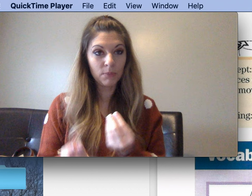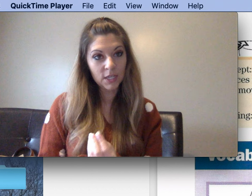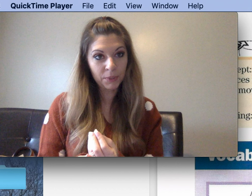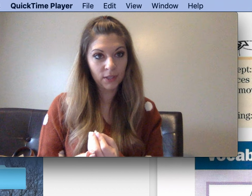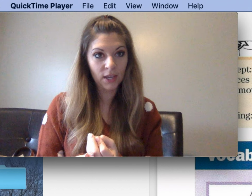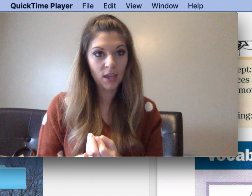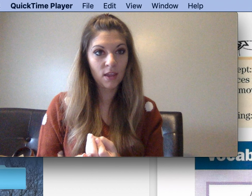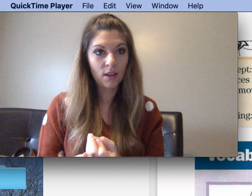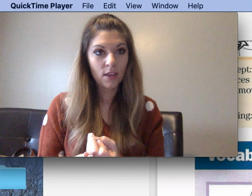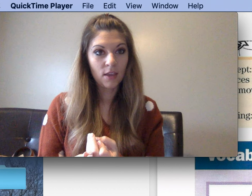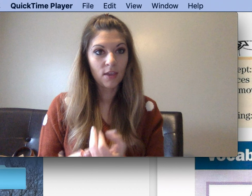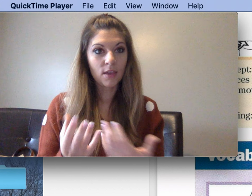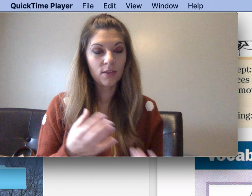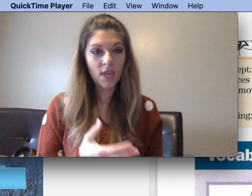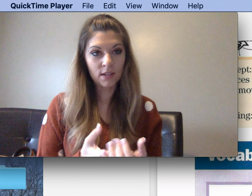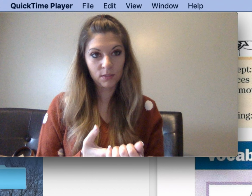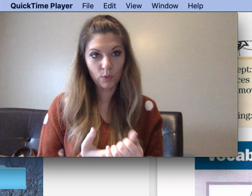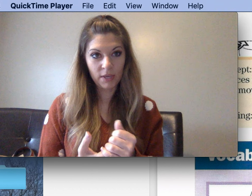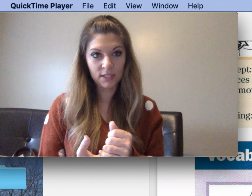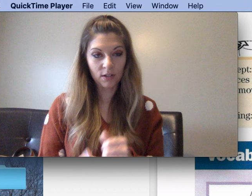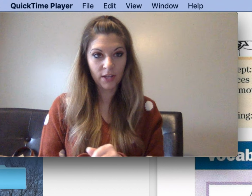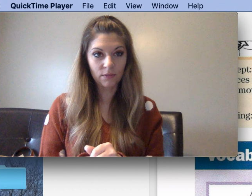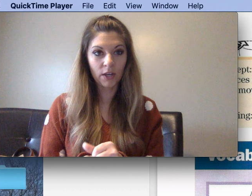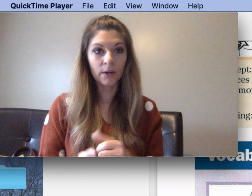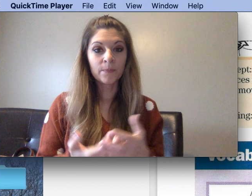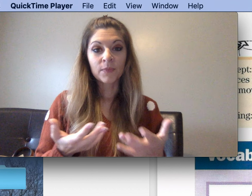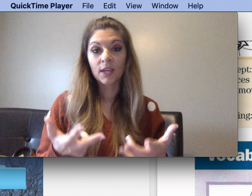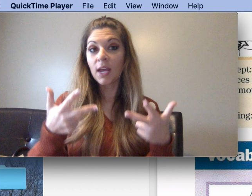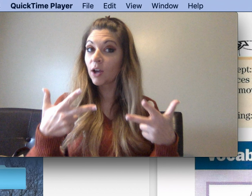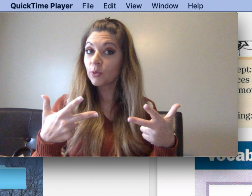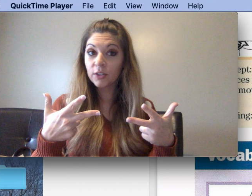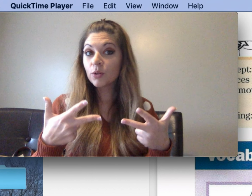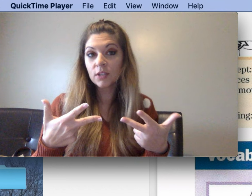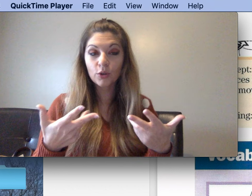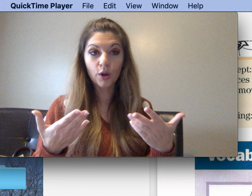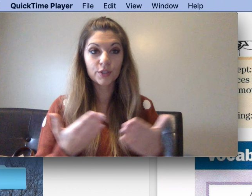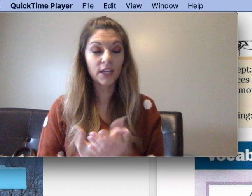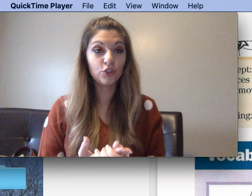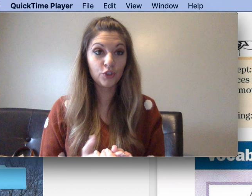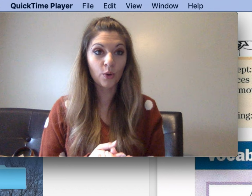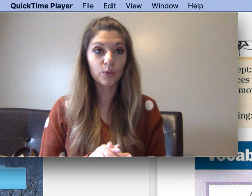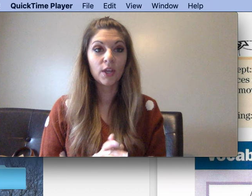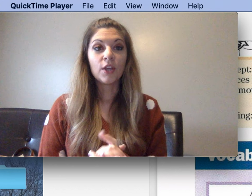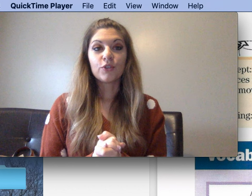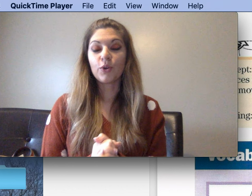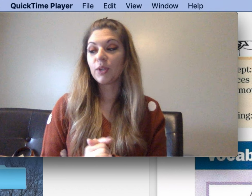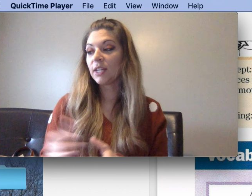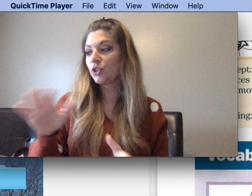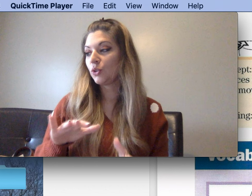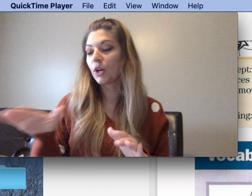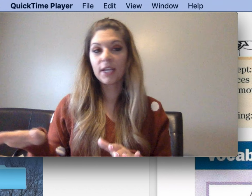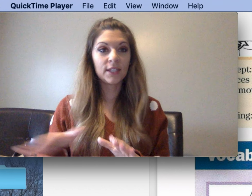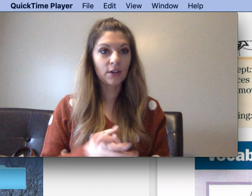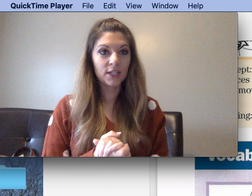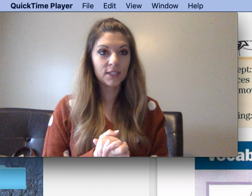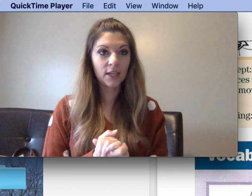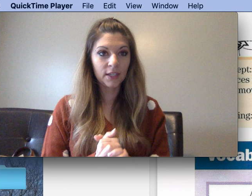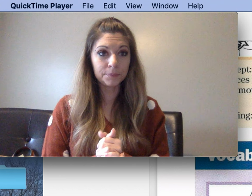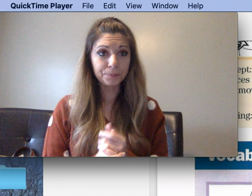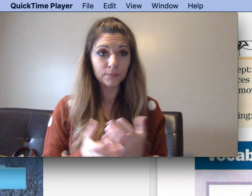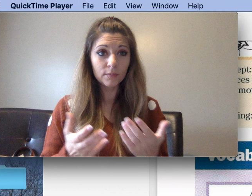can manipulate it, that's what makes it a classifier. And how do I know these are cars? I don't. So getting to our handout